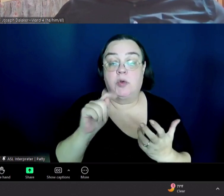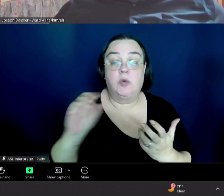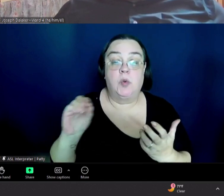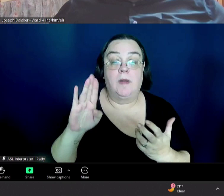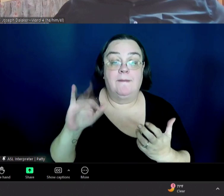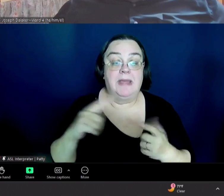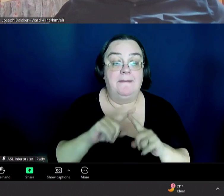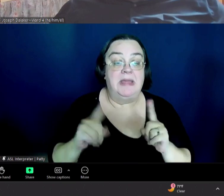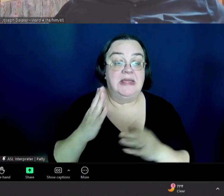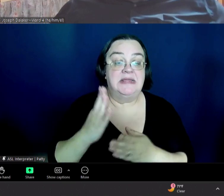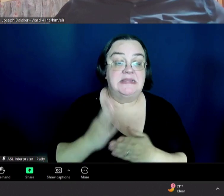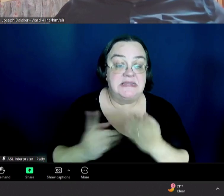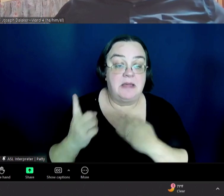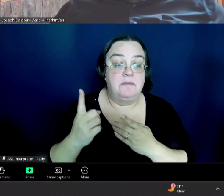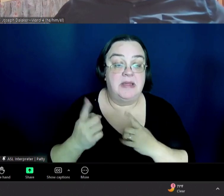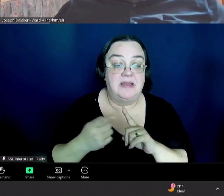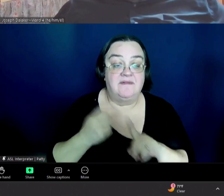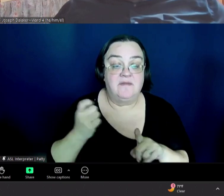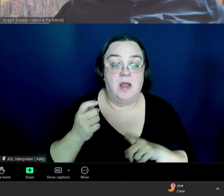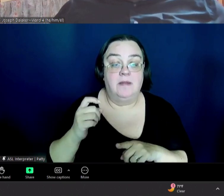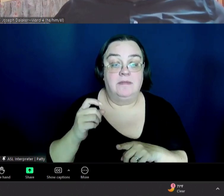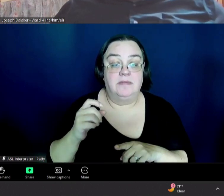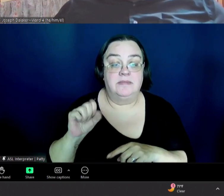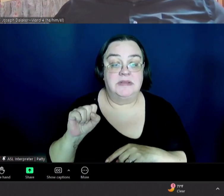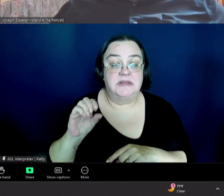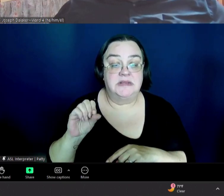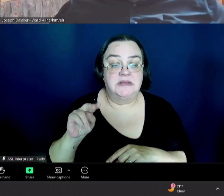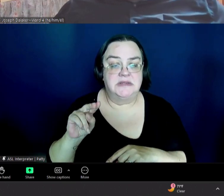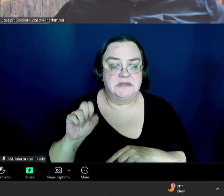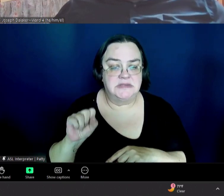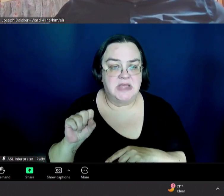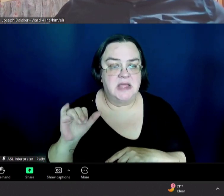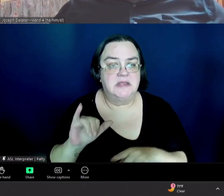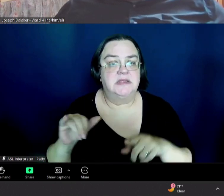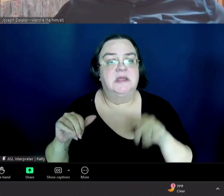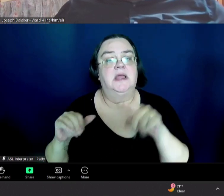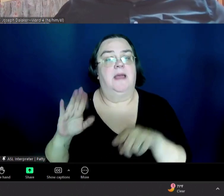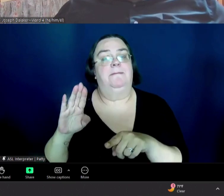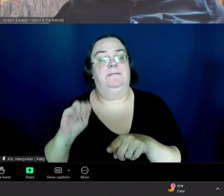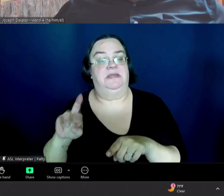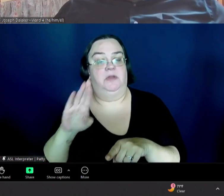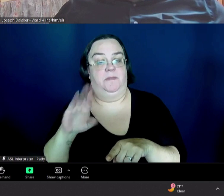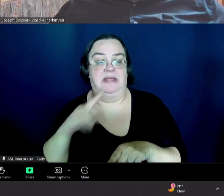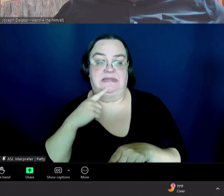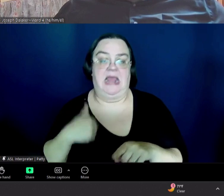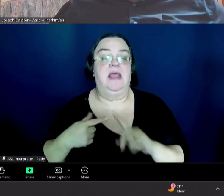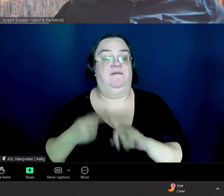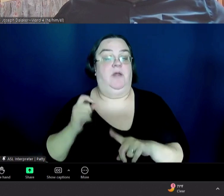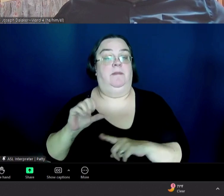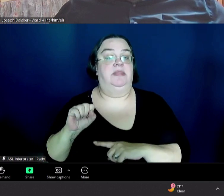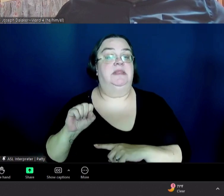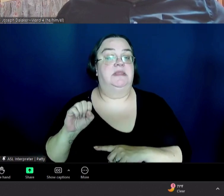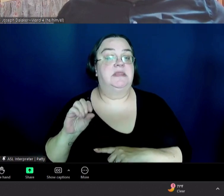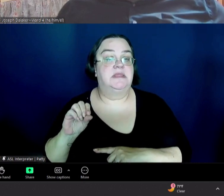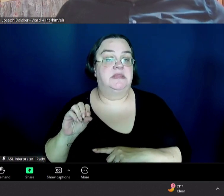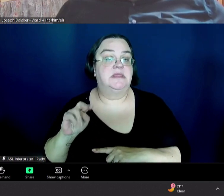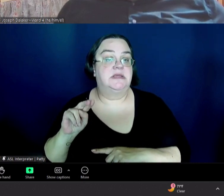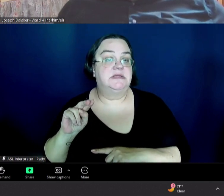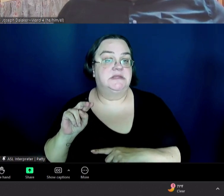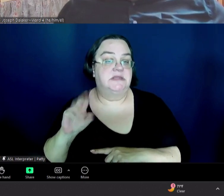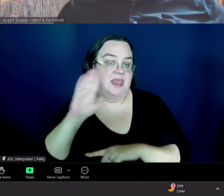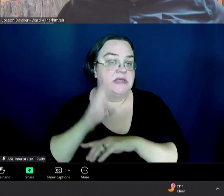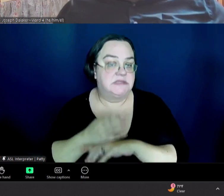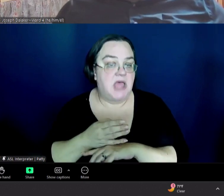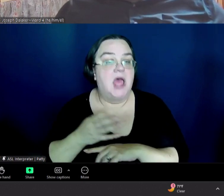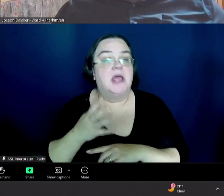as well as from the auxiliary? Well, I would be from the Suns. Okay. And then maybe we could add someone from the auxiliary?